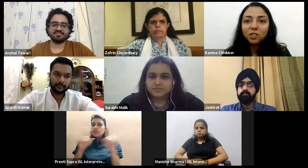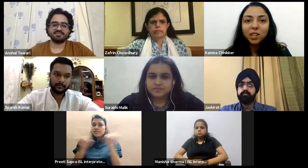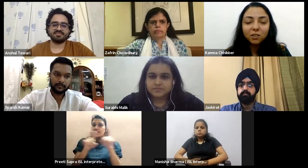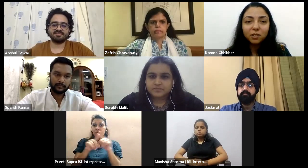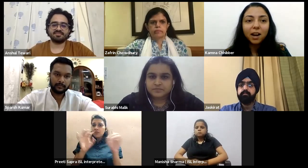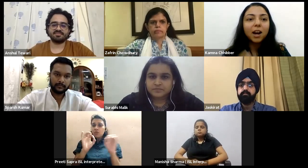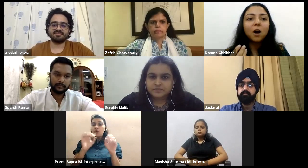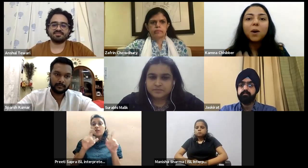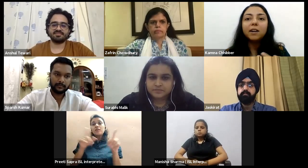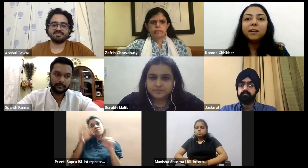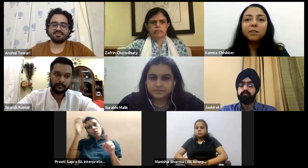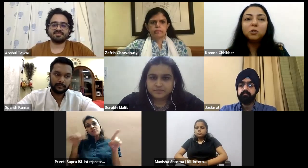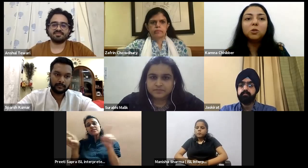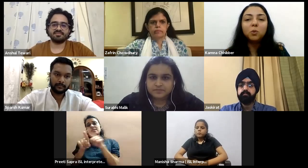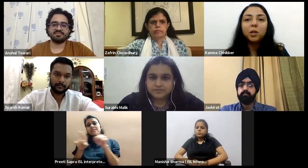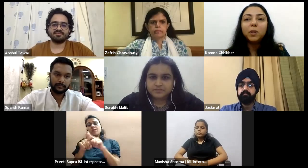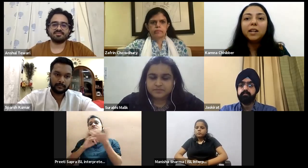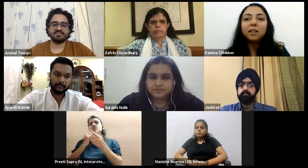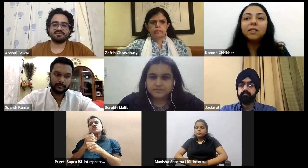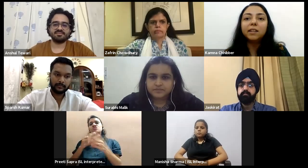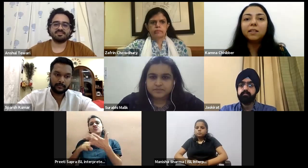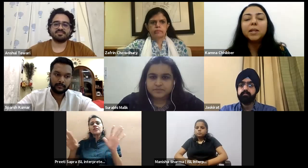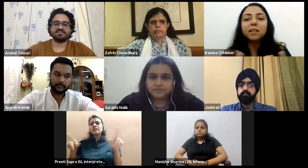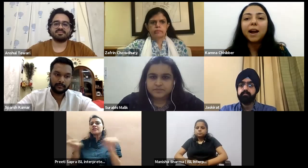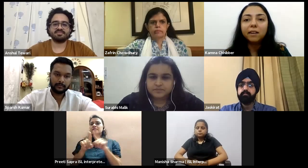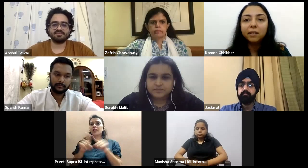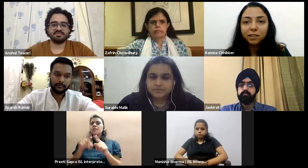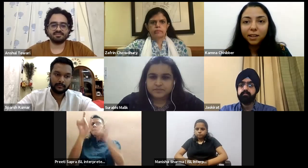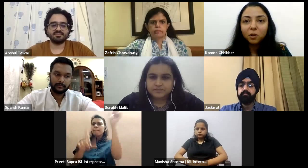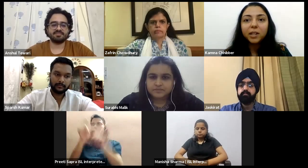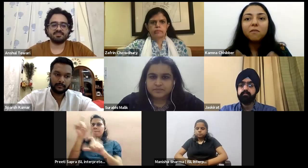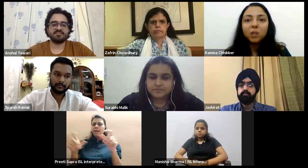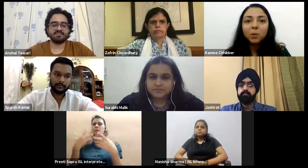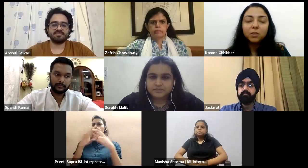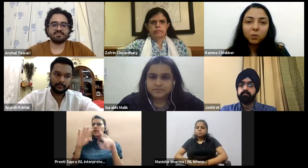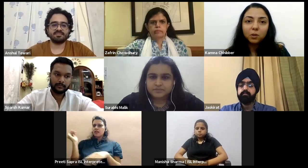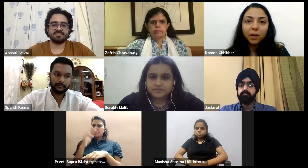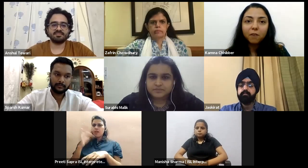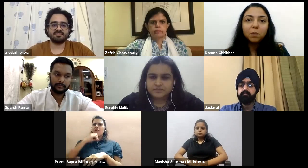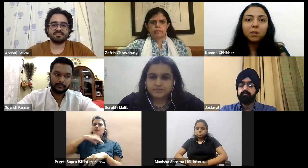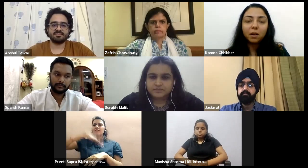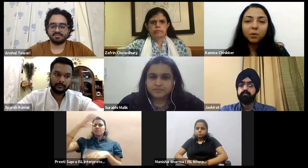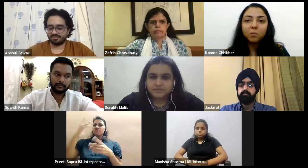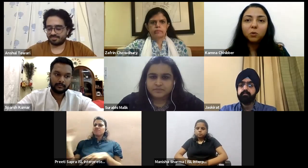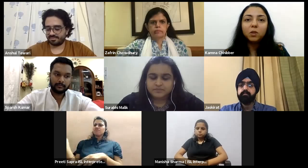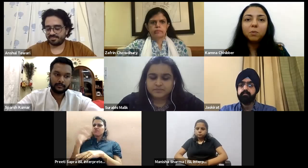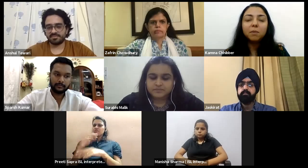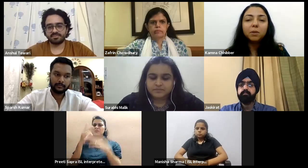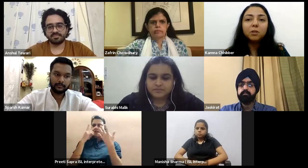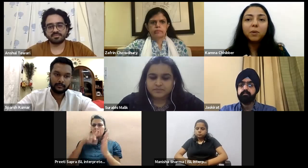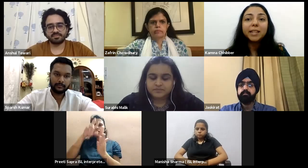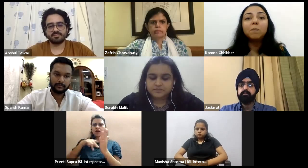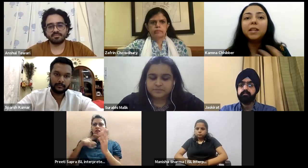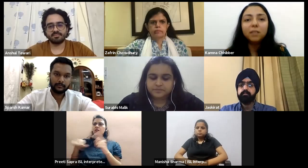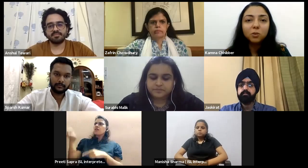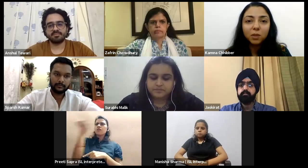education in general, how are individuals going to inculcate them as adults? Not everyone is going to have people around them who will be able